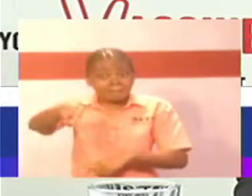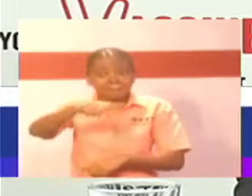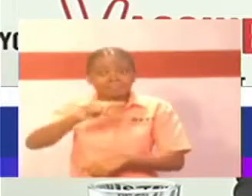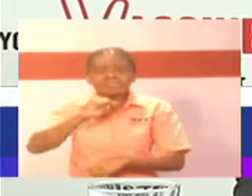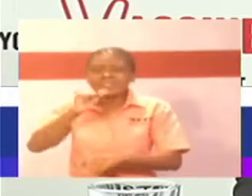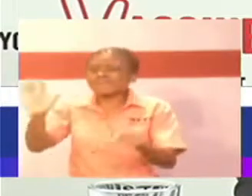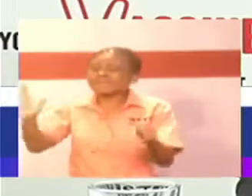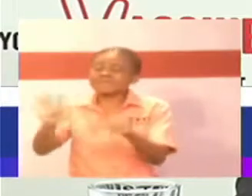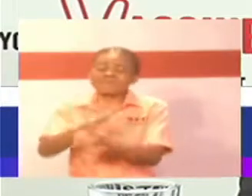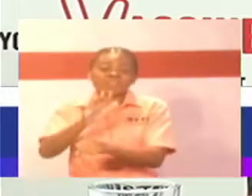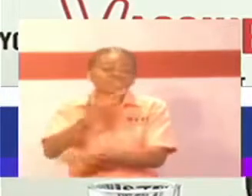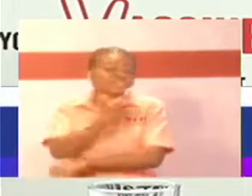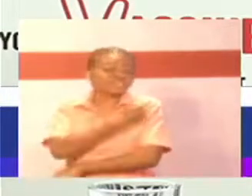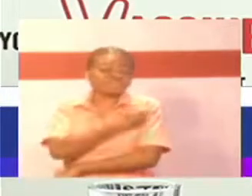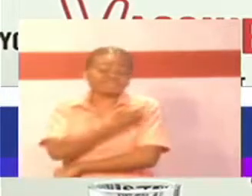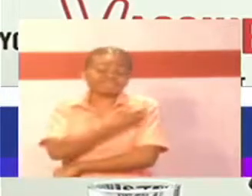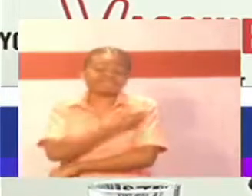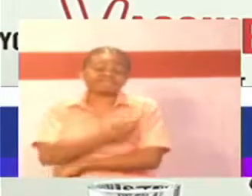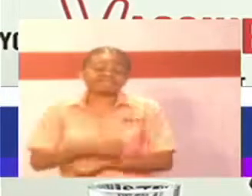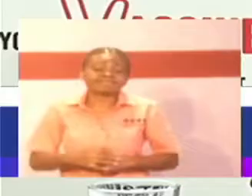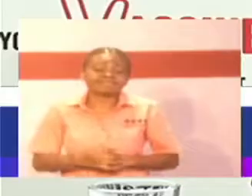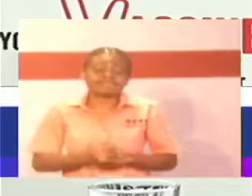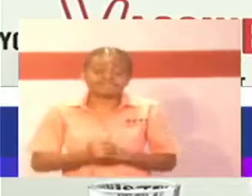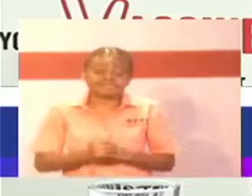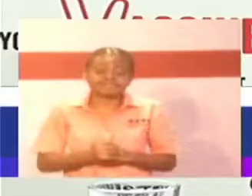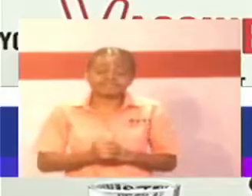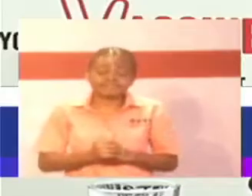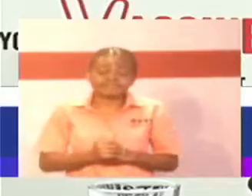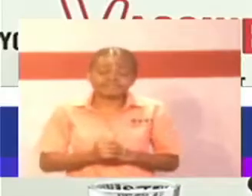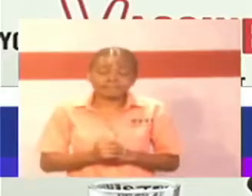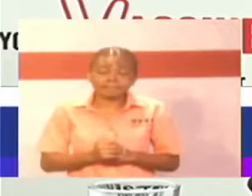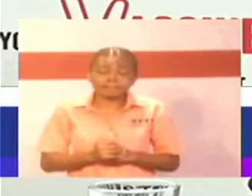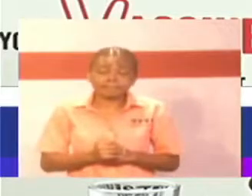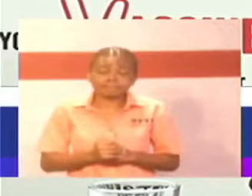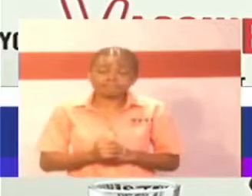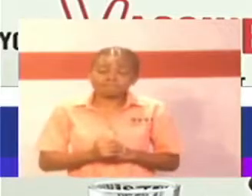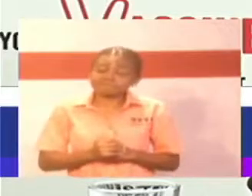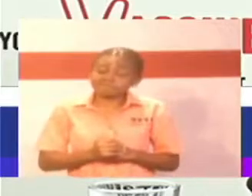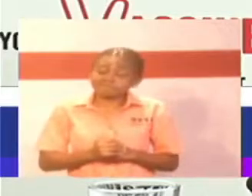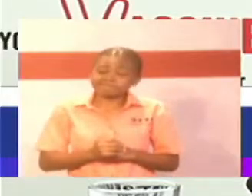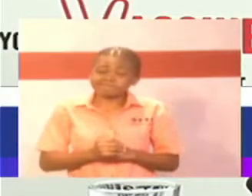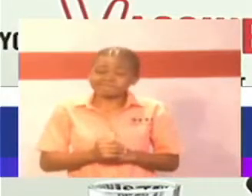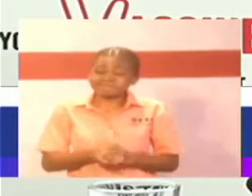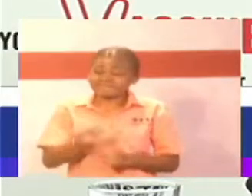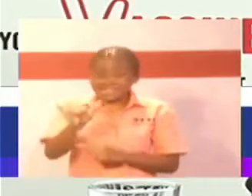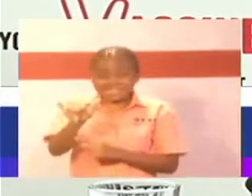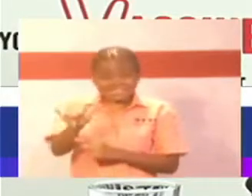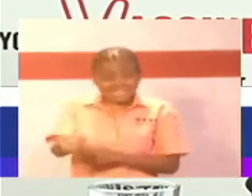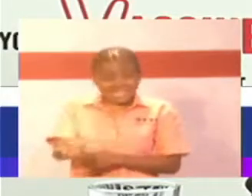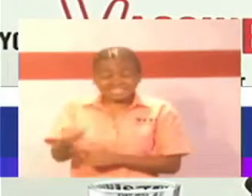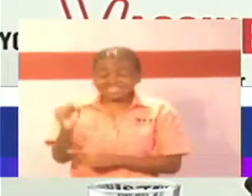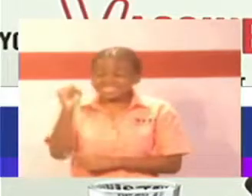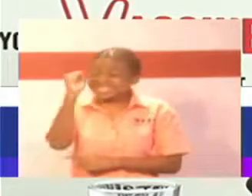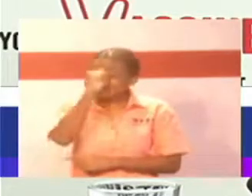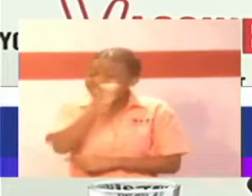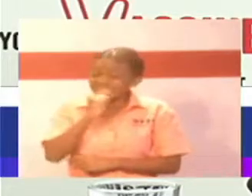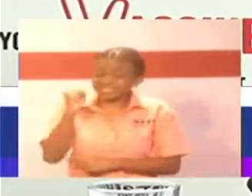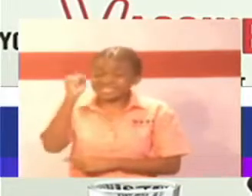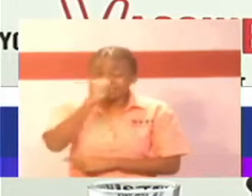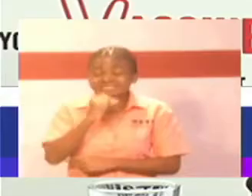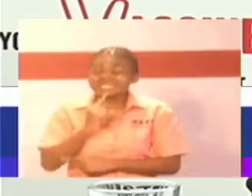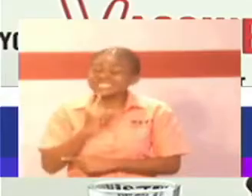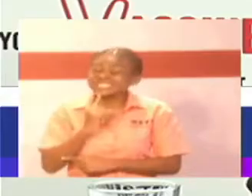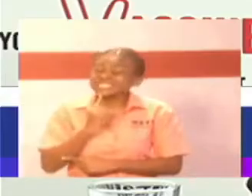vaccinated. Ladies and gentlemen, this trend is a serious cause for concern. We have